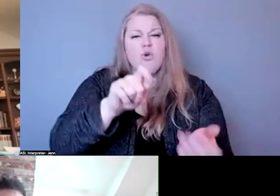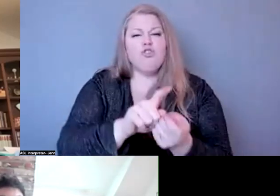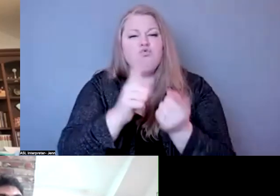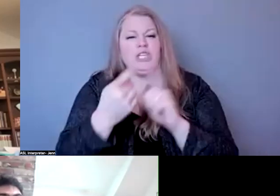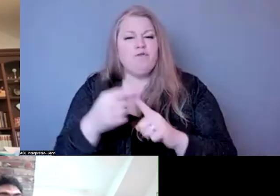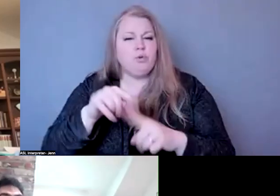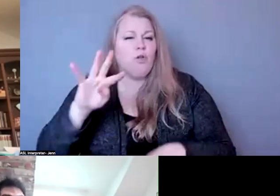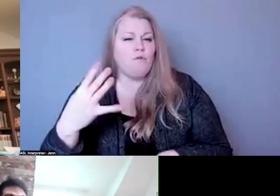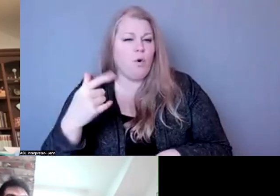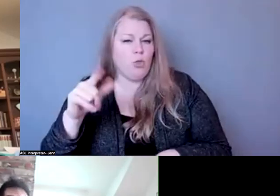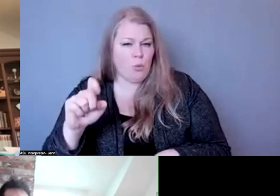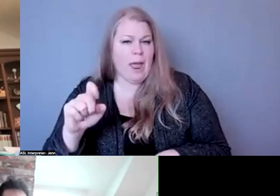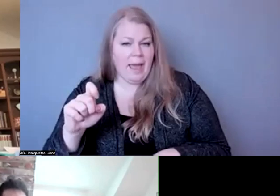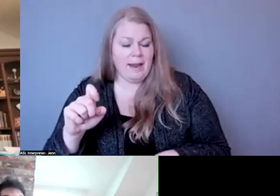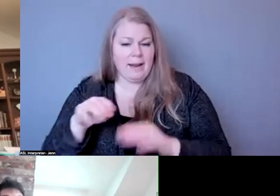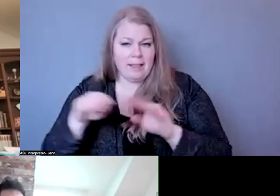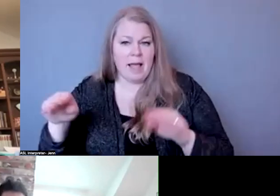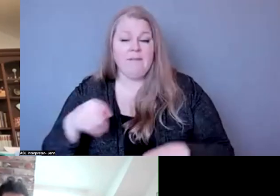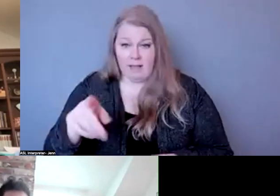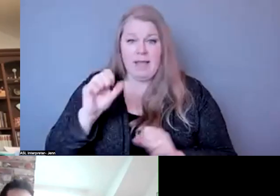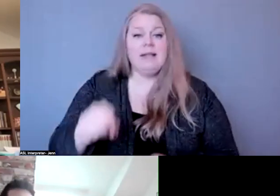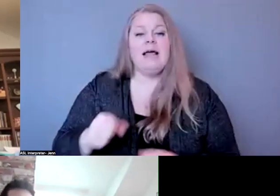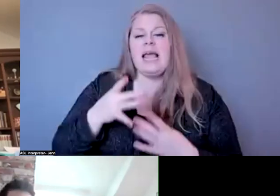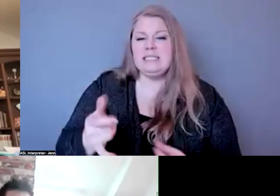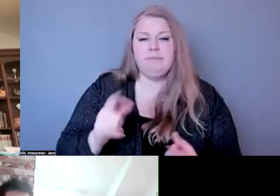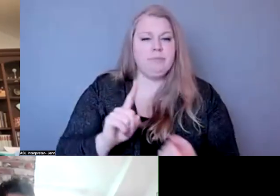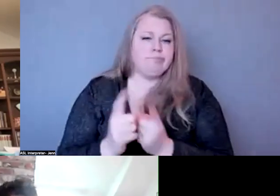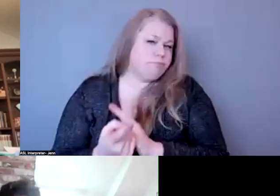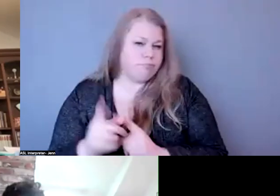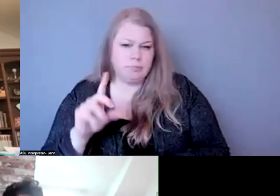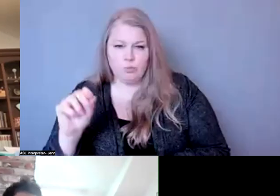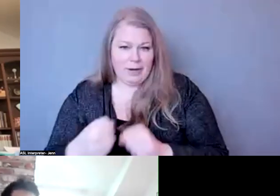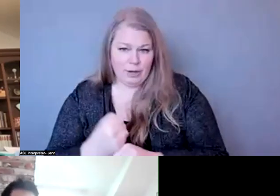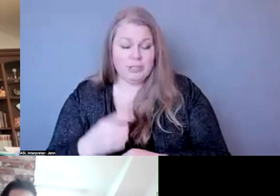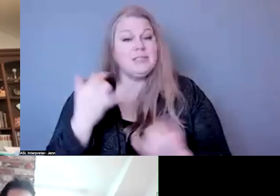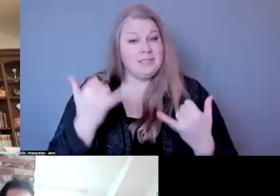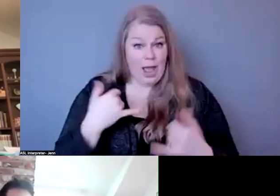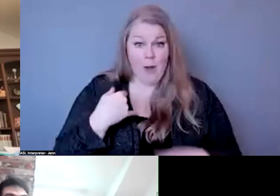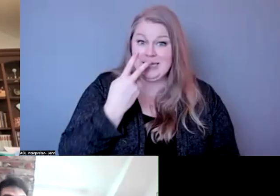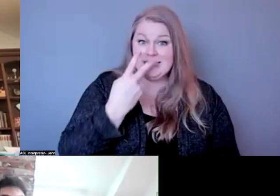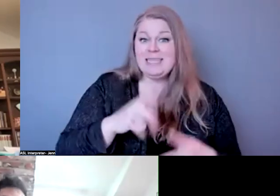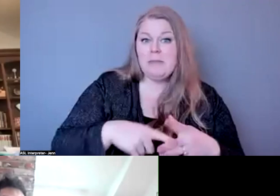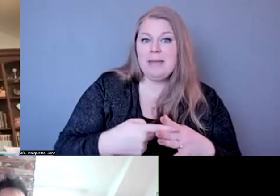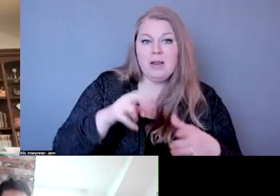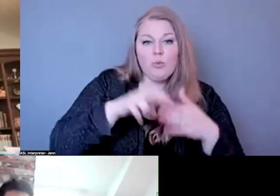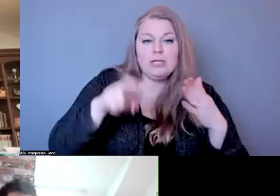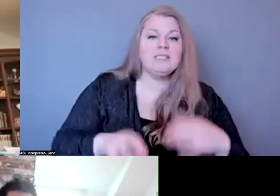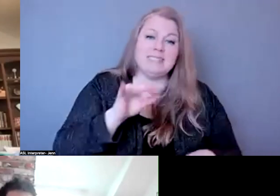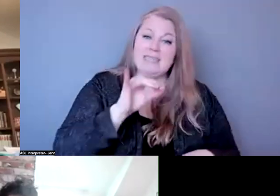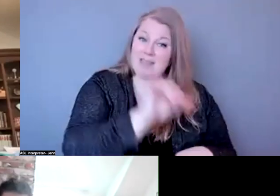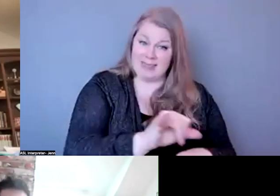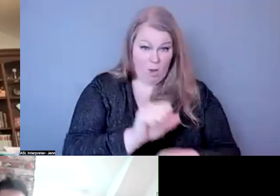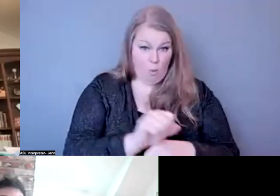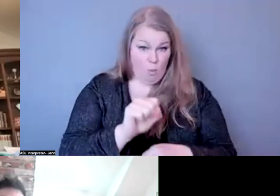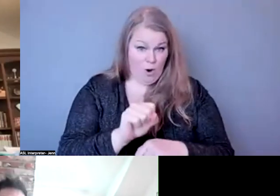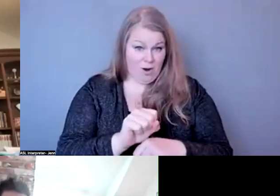level, that is something that will be seamlessly doable 20 years from now. Already we can see the preliminary results of that work